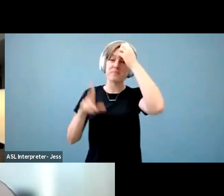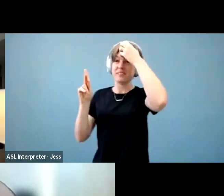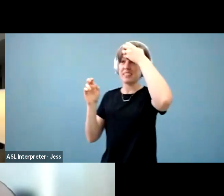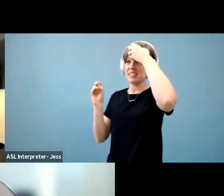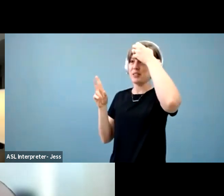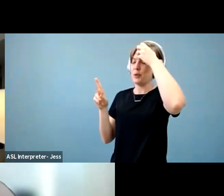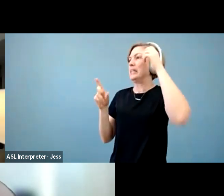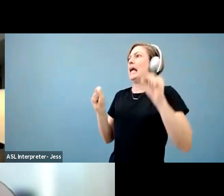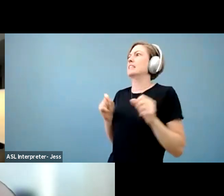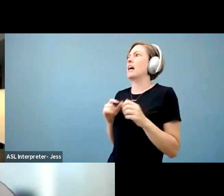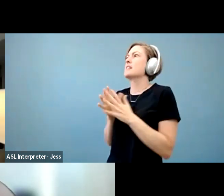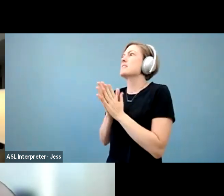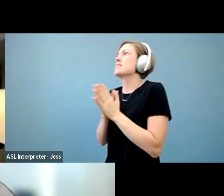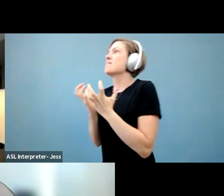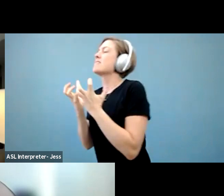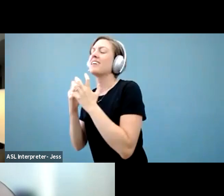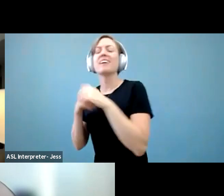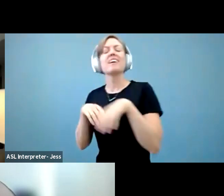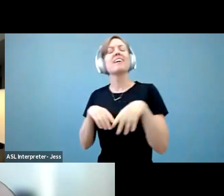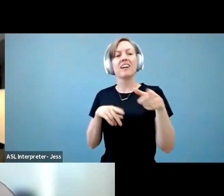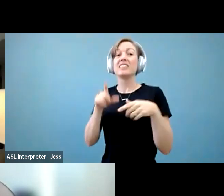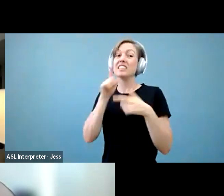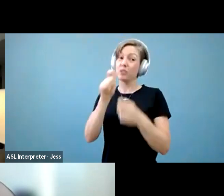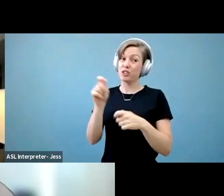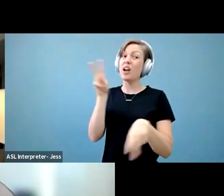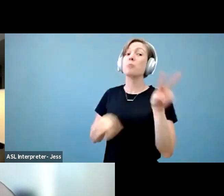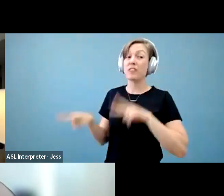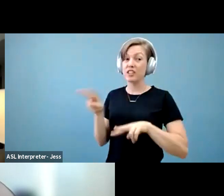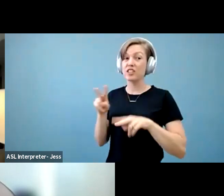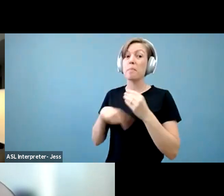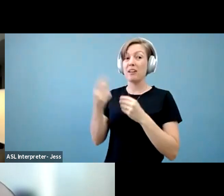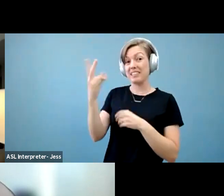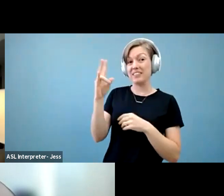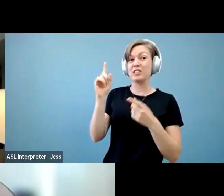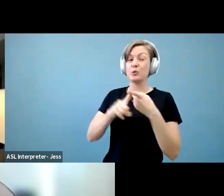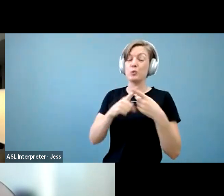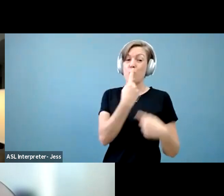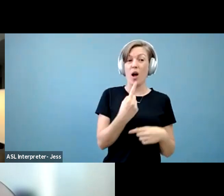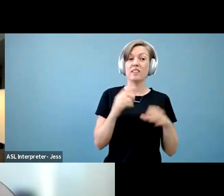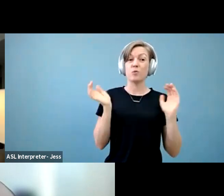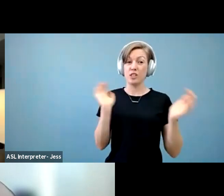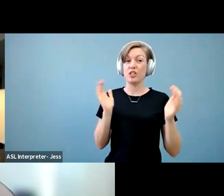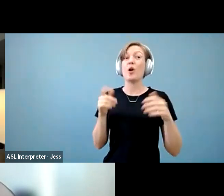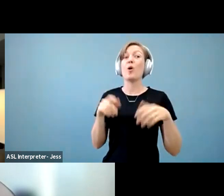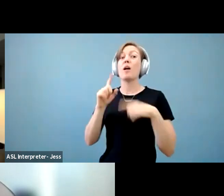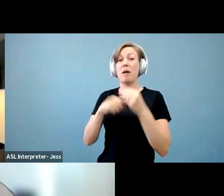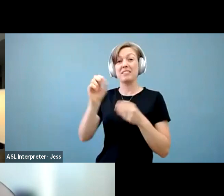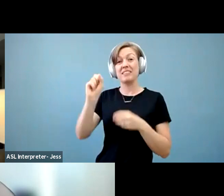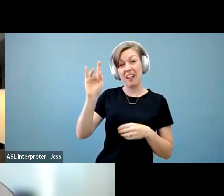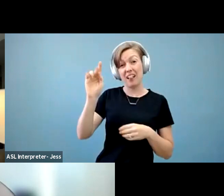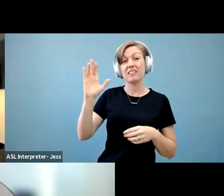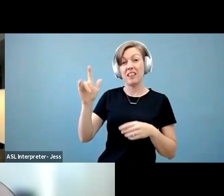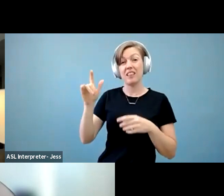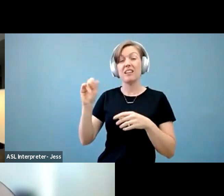I'm chomping at the bit. I think that's an interesting observation too about the 17-to-1 ratio. I mean, and we know that